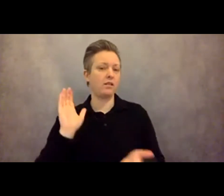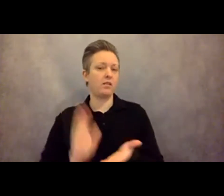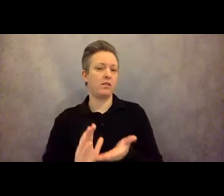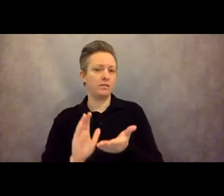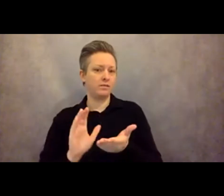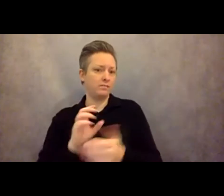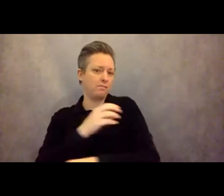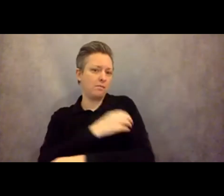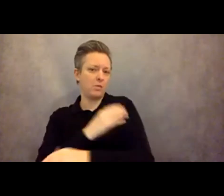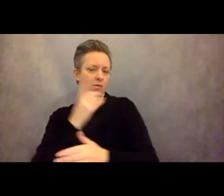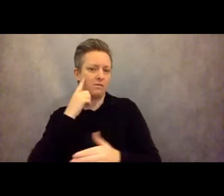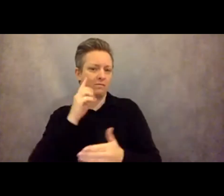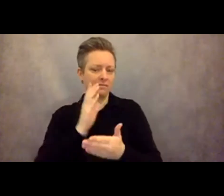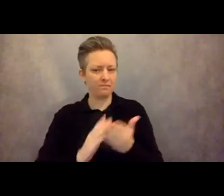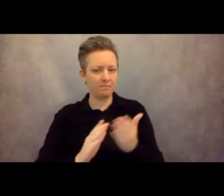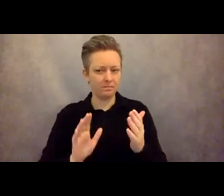be